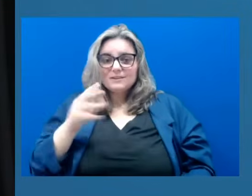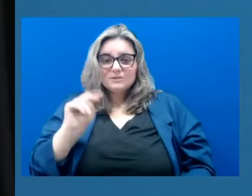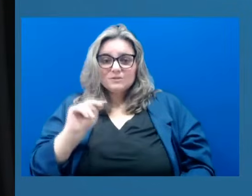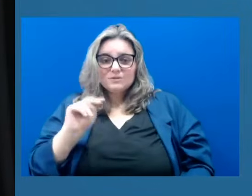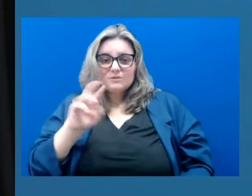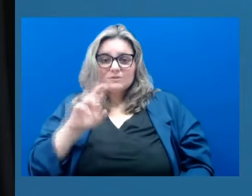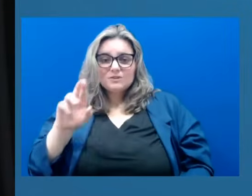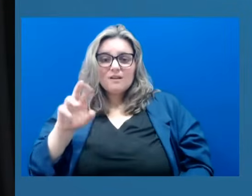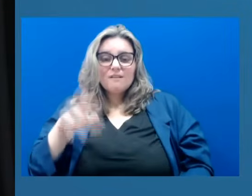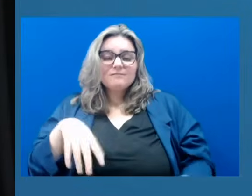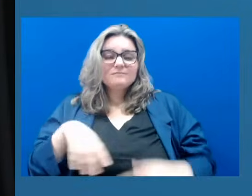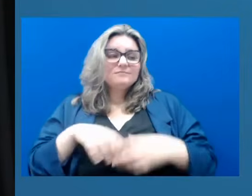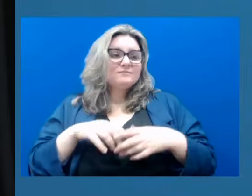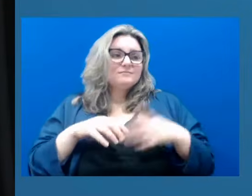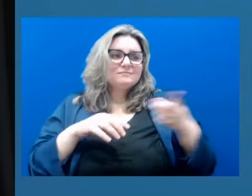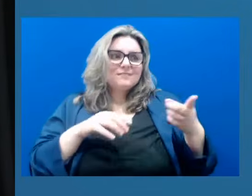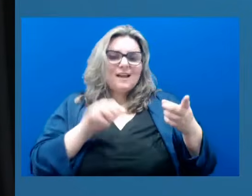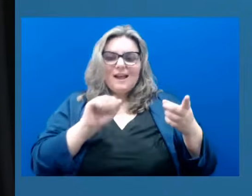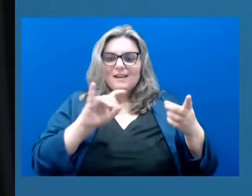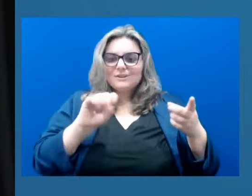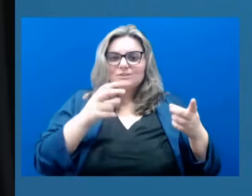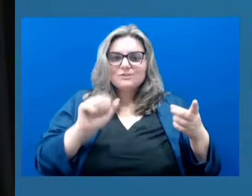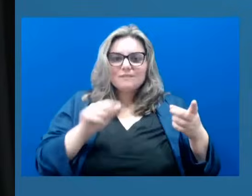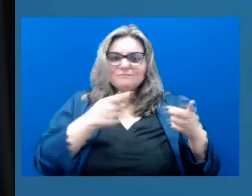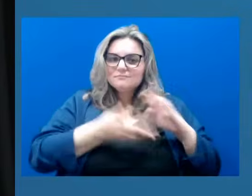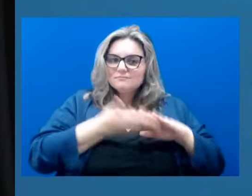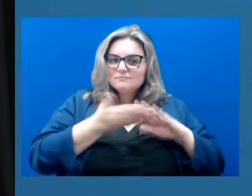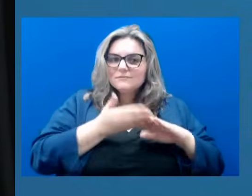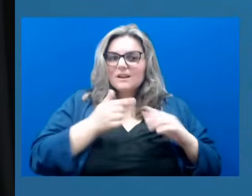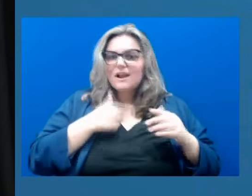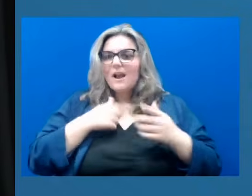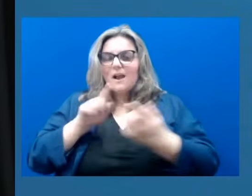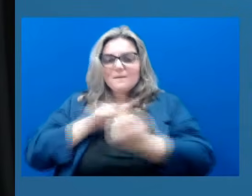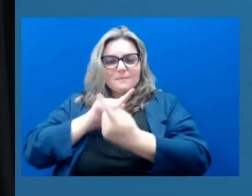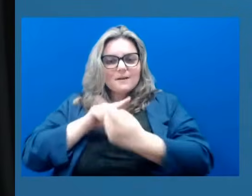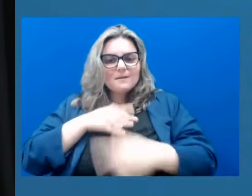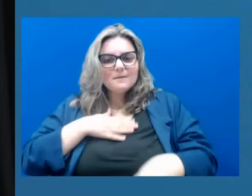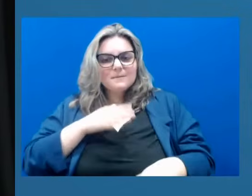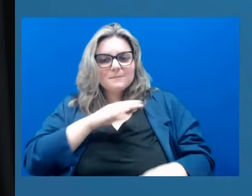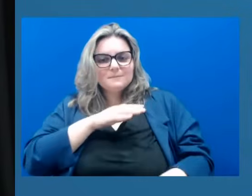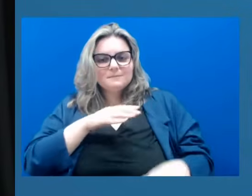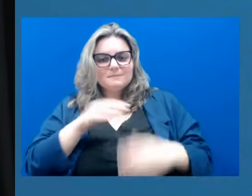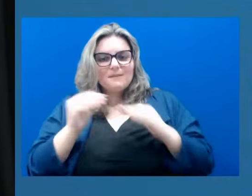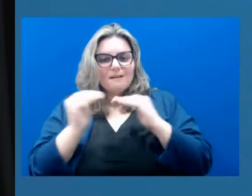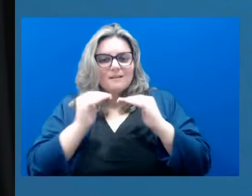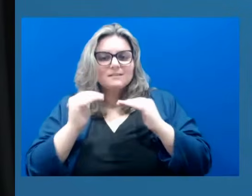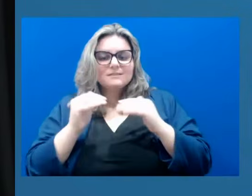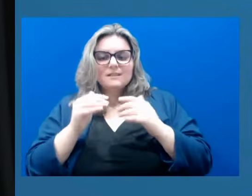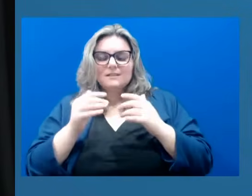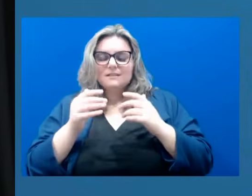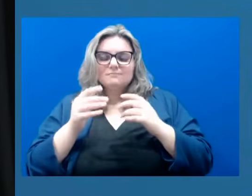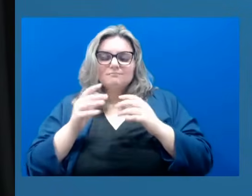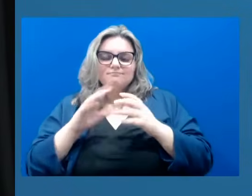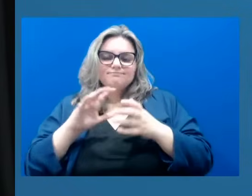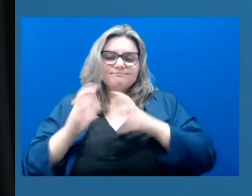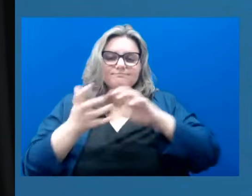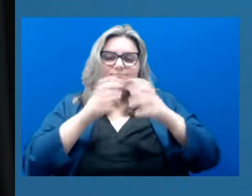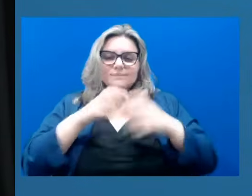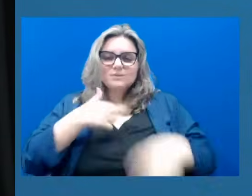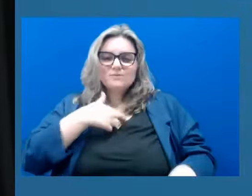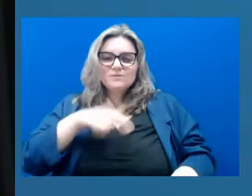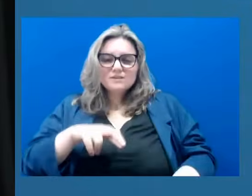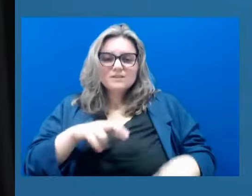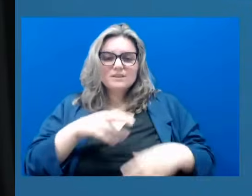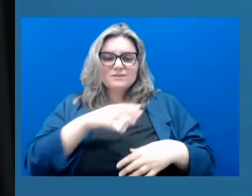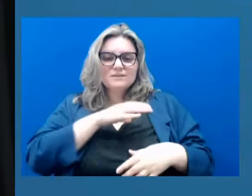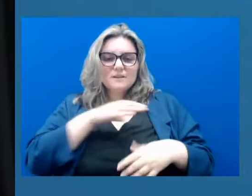run into my colleagues like Mark McLean at the Interreligious Council, I feel that